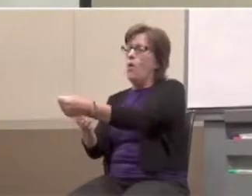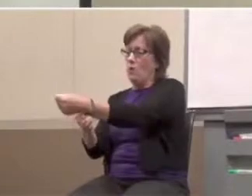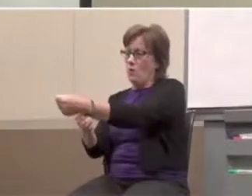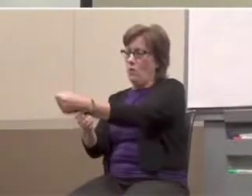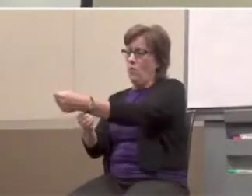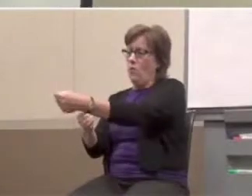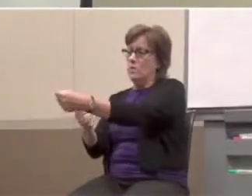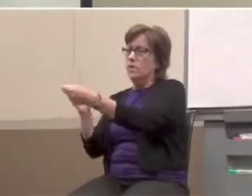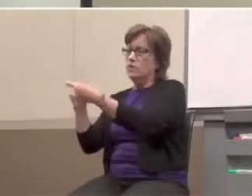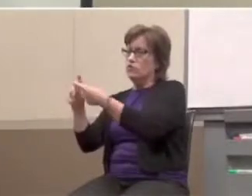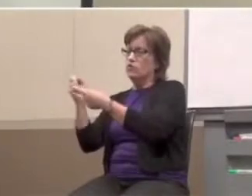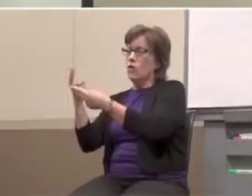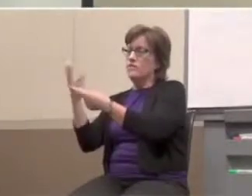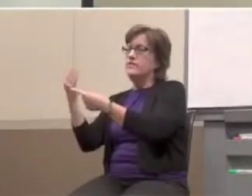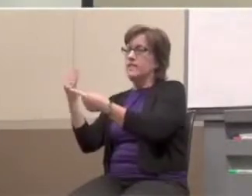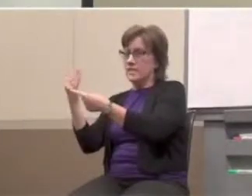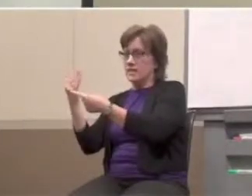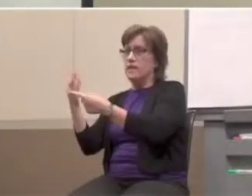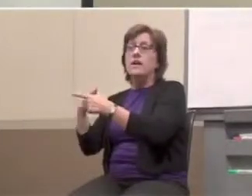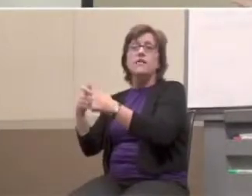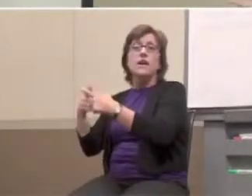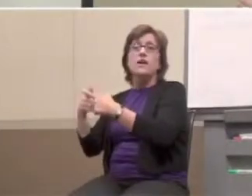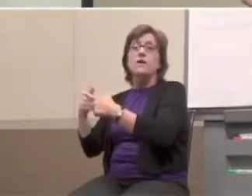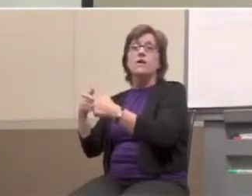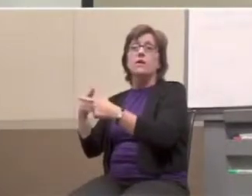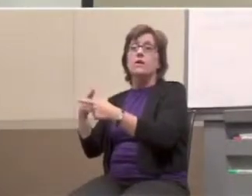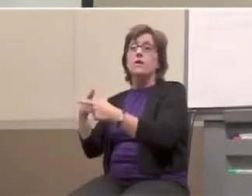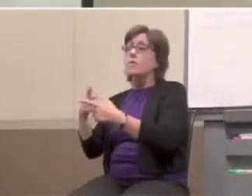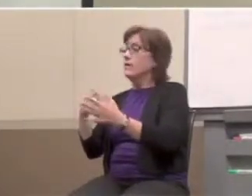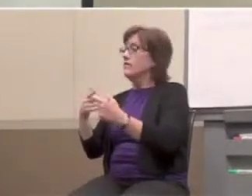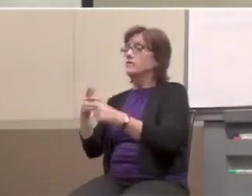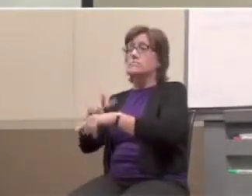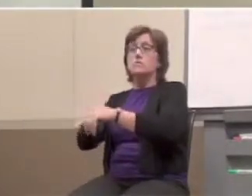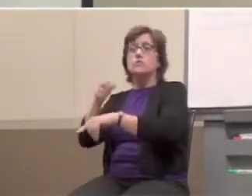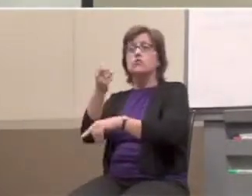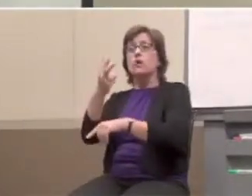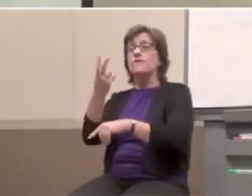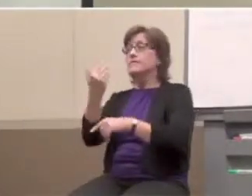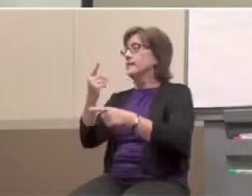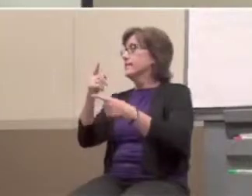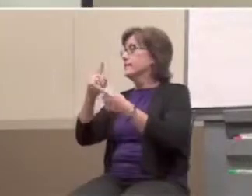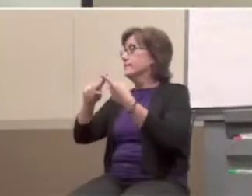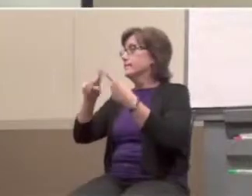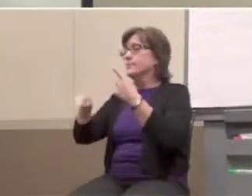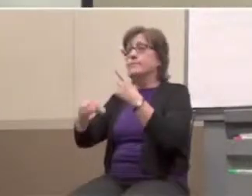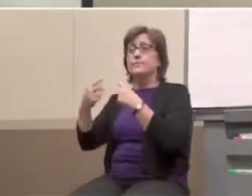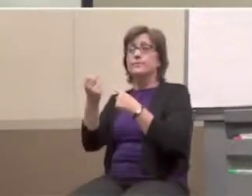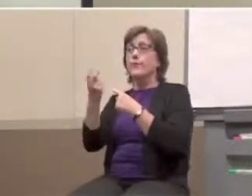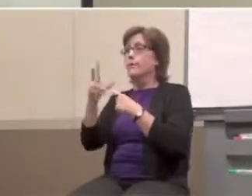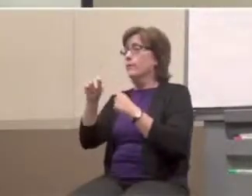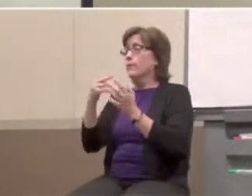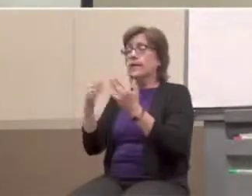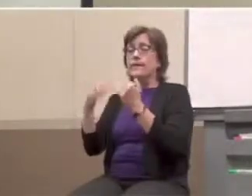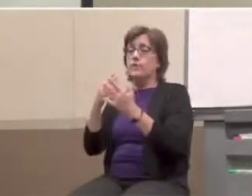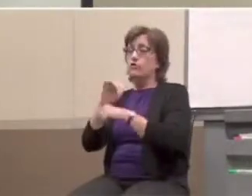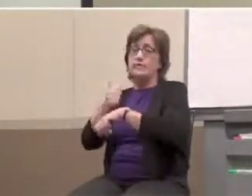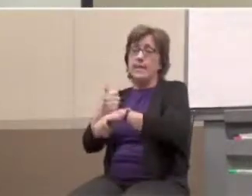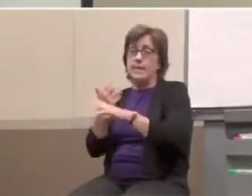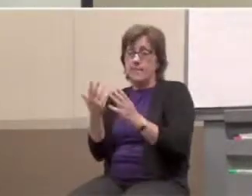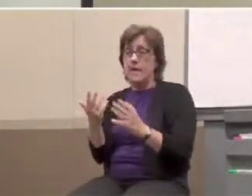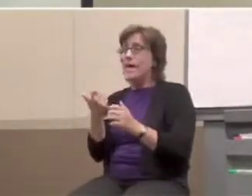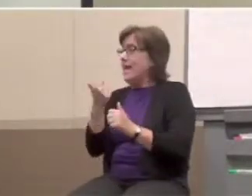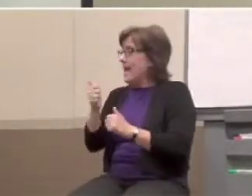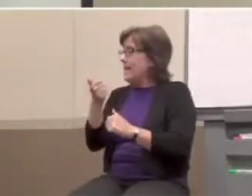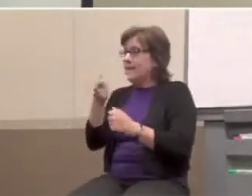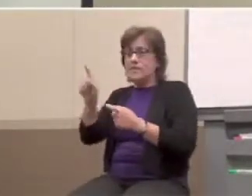point. And then whatever they say at 12:15 to 12:30, whatever the case may be, any insulting that they want to